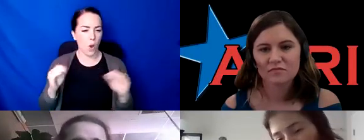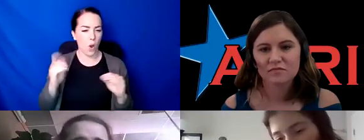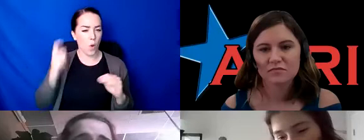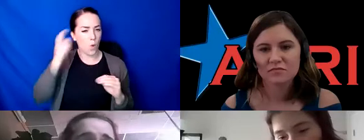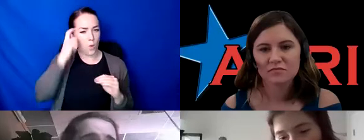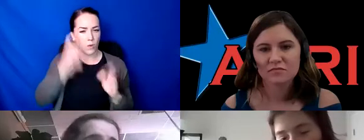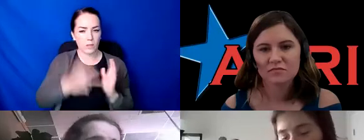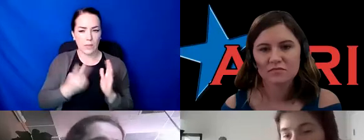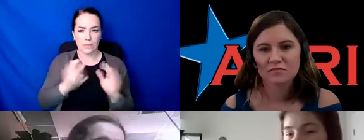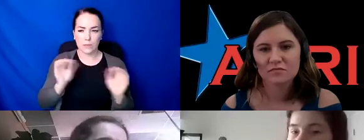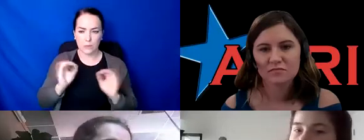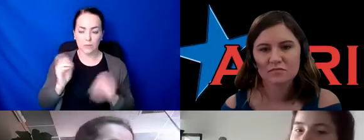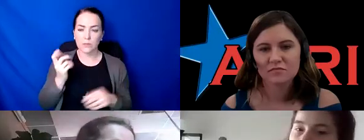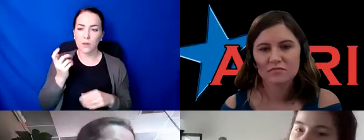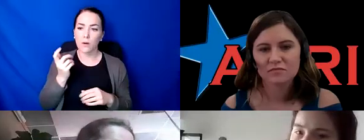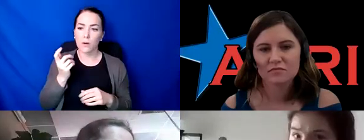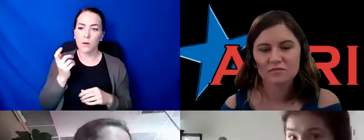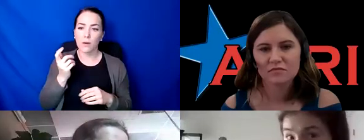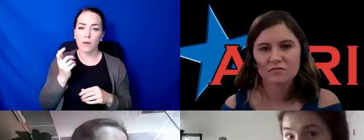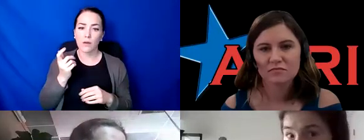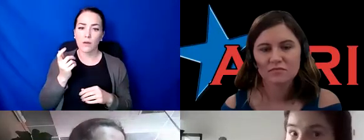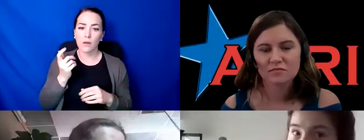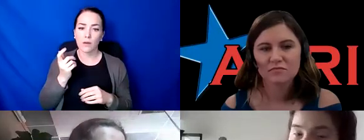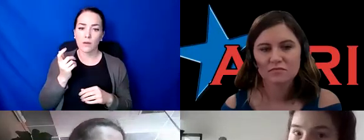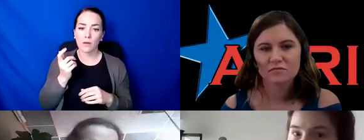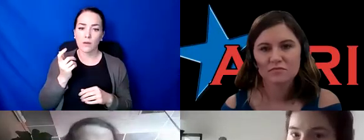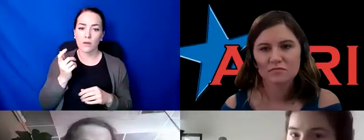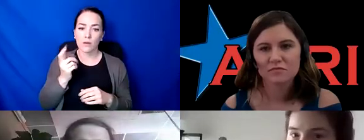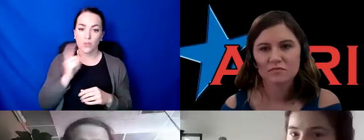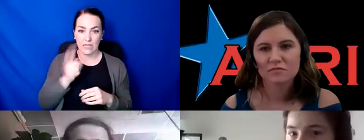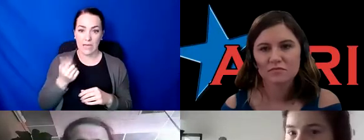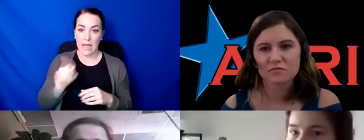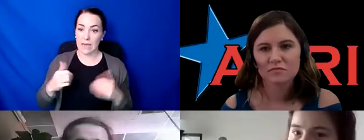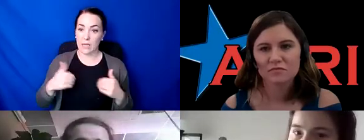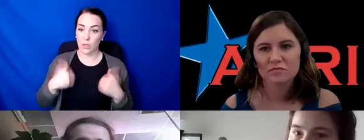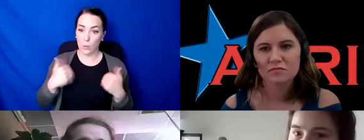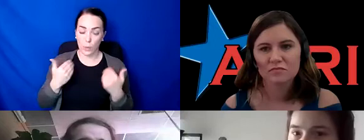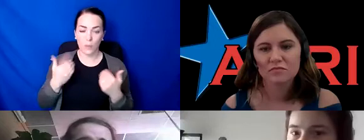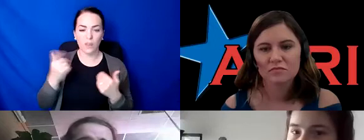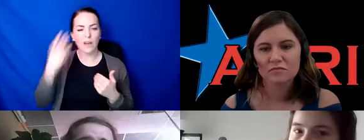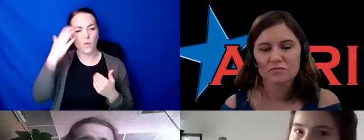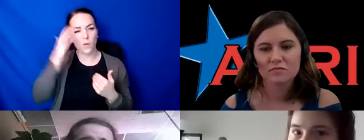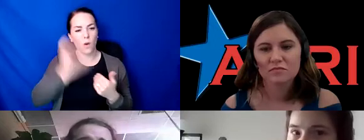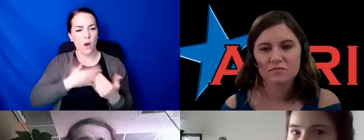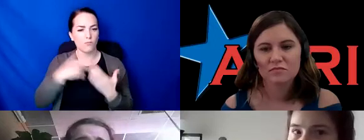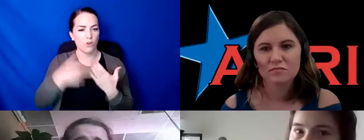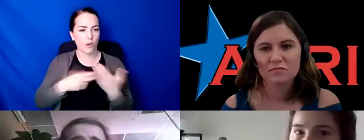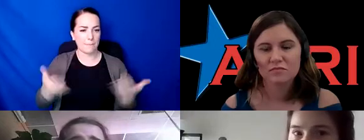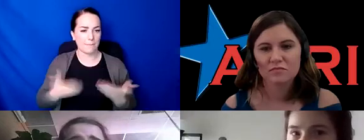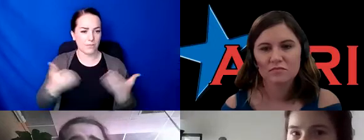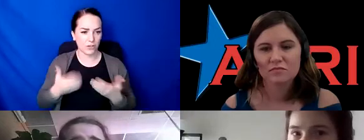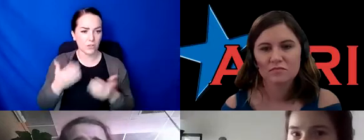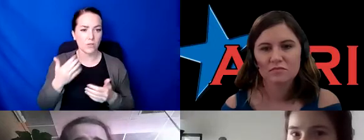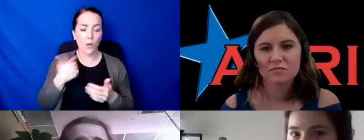there hasn't been a lot of youth that even know that our programs over here even exist. So I've been reaching out